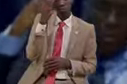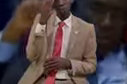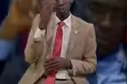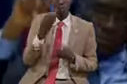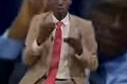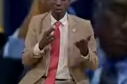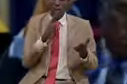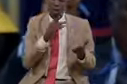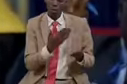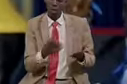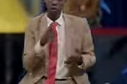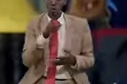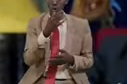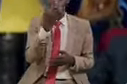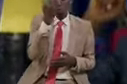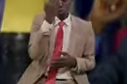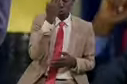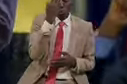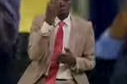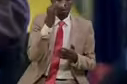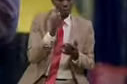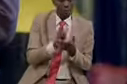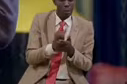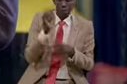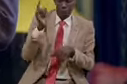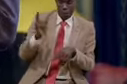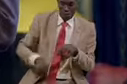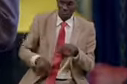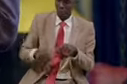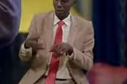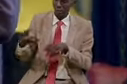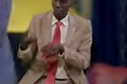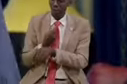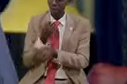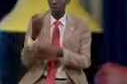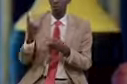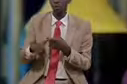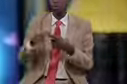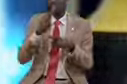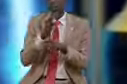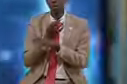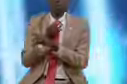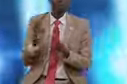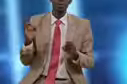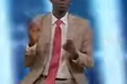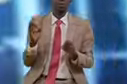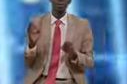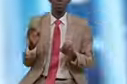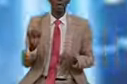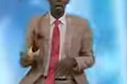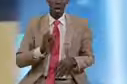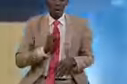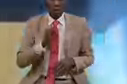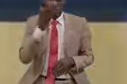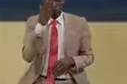know cannot take you to redemption. I know that